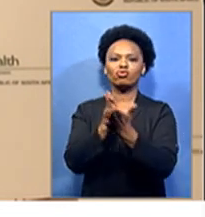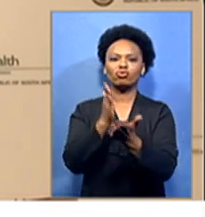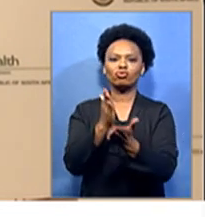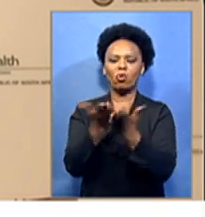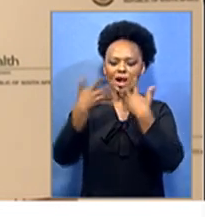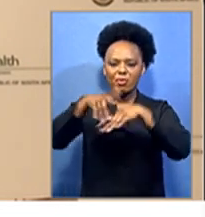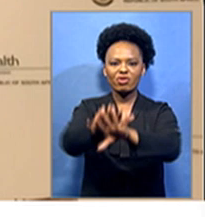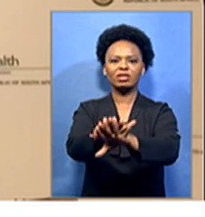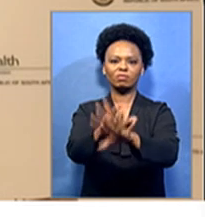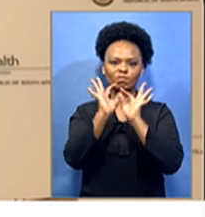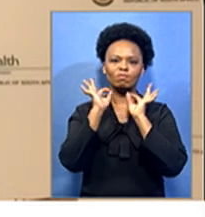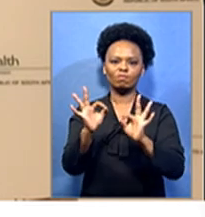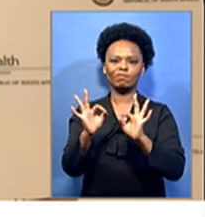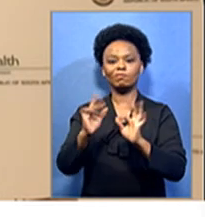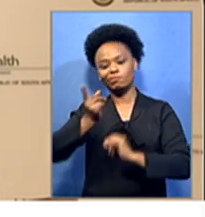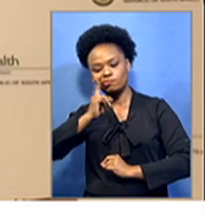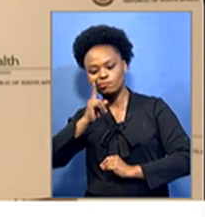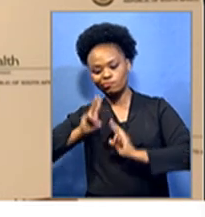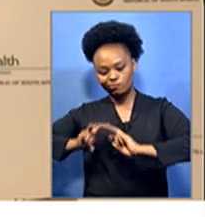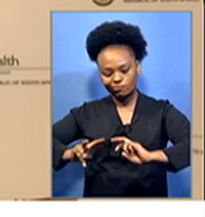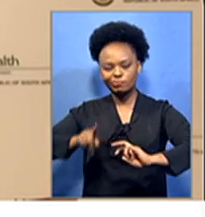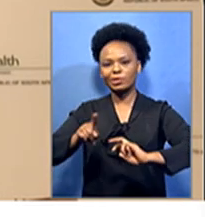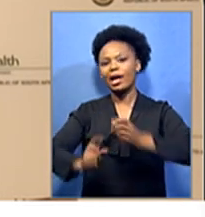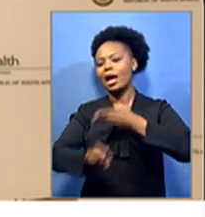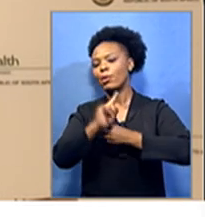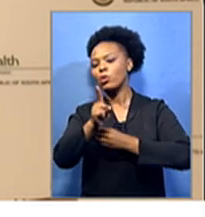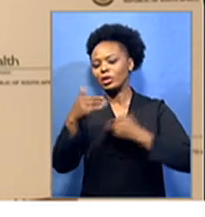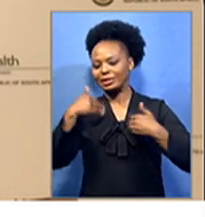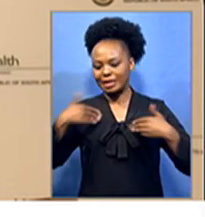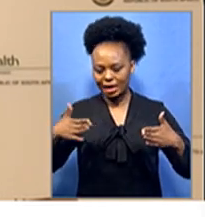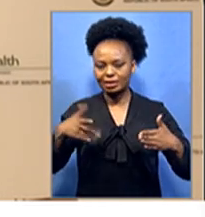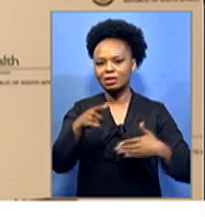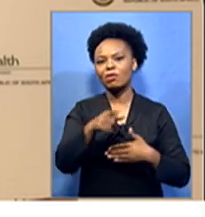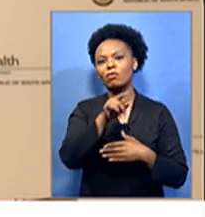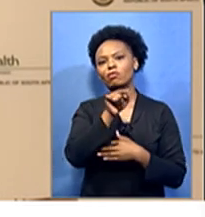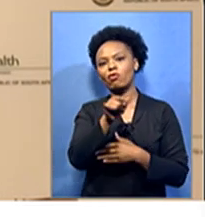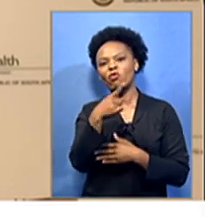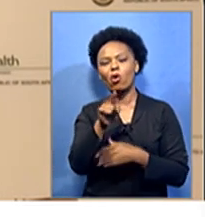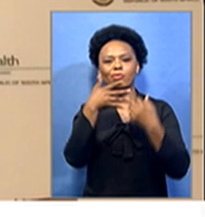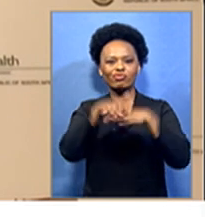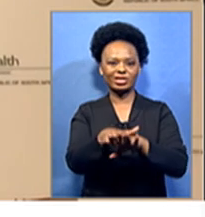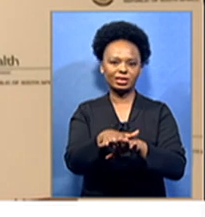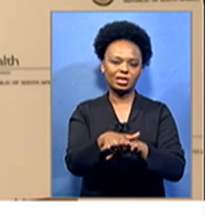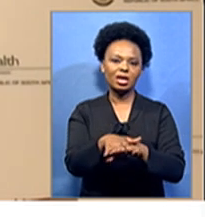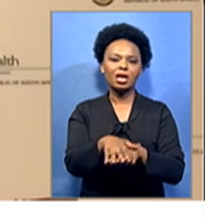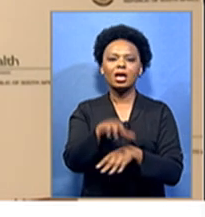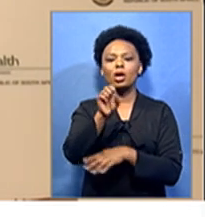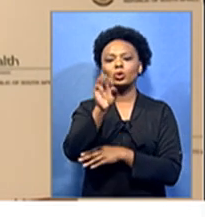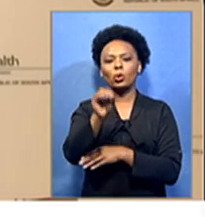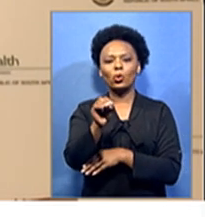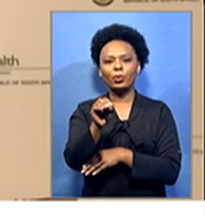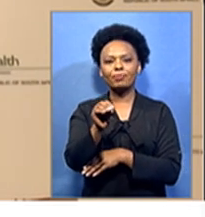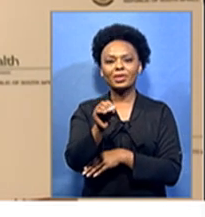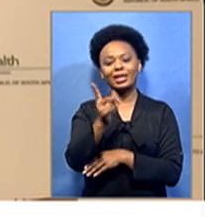implementation studies that show what happens when you've started the proper implementation. So the trial